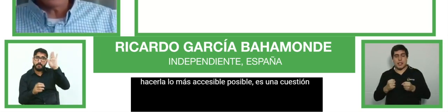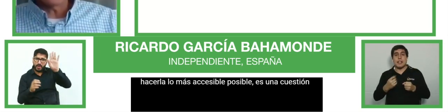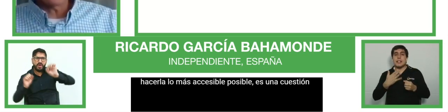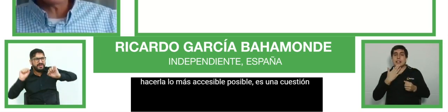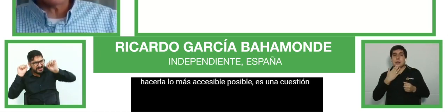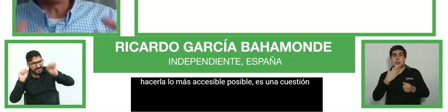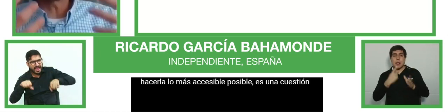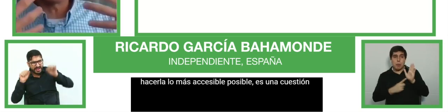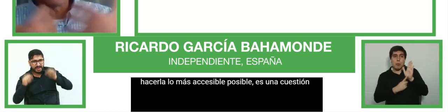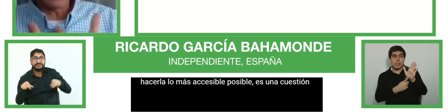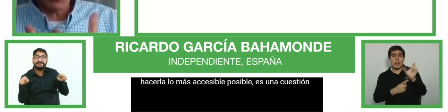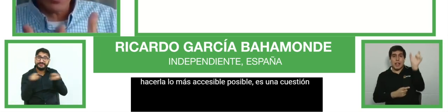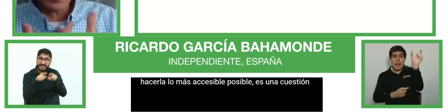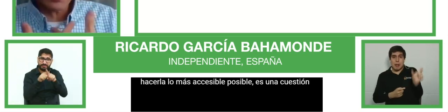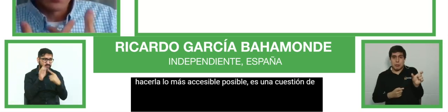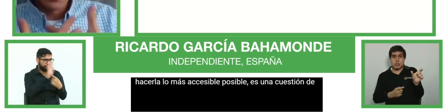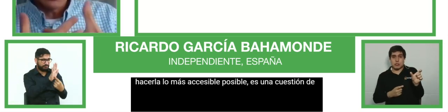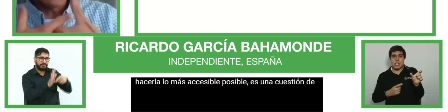educators,